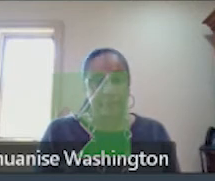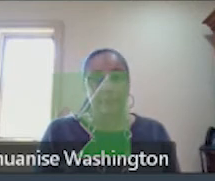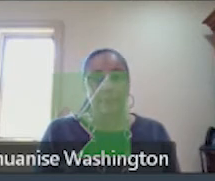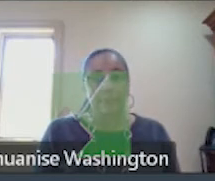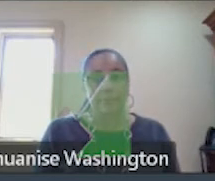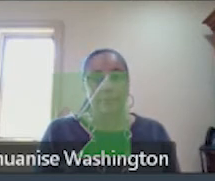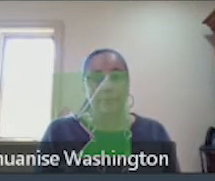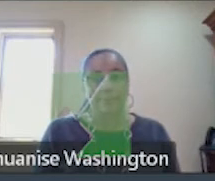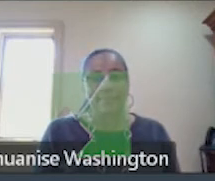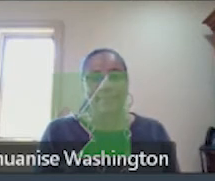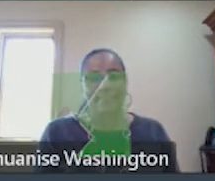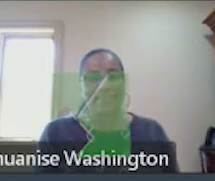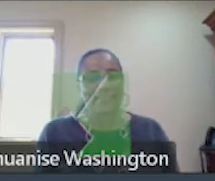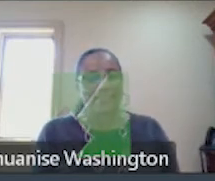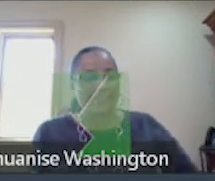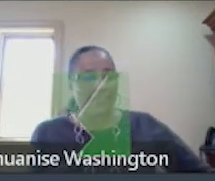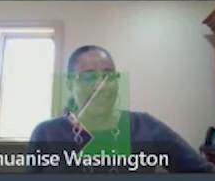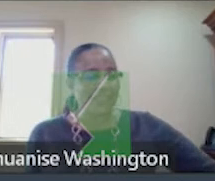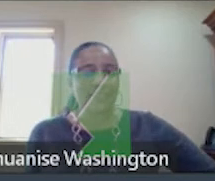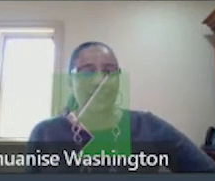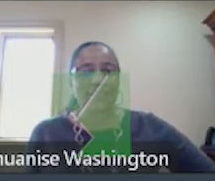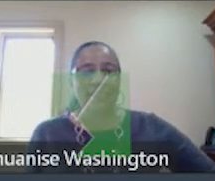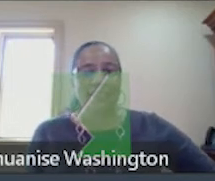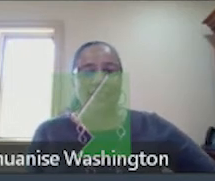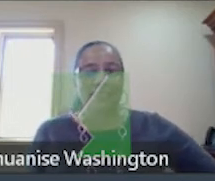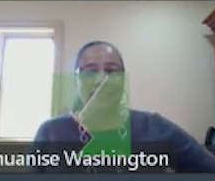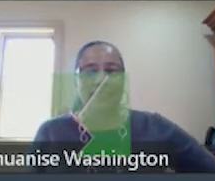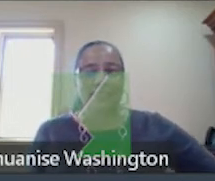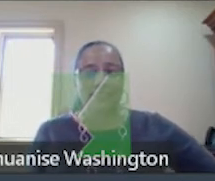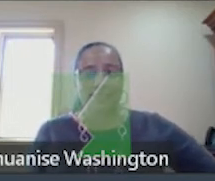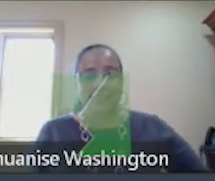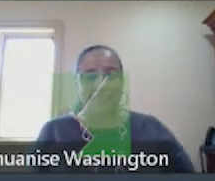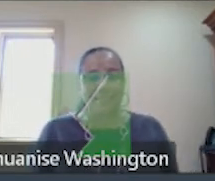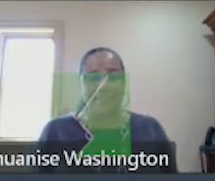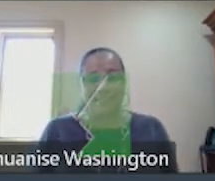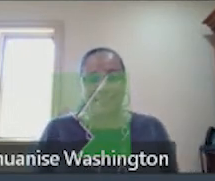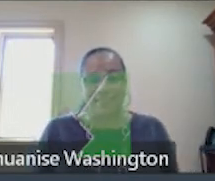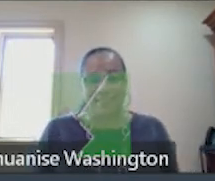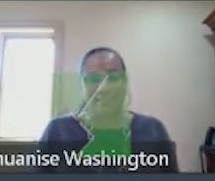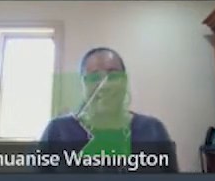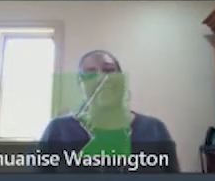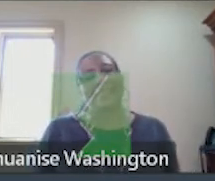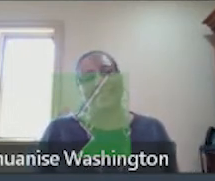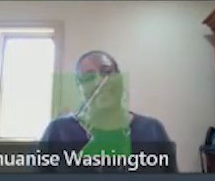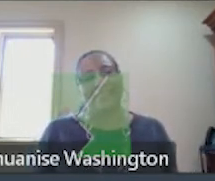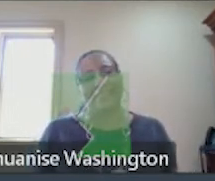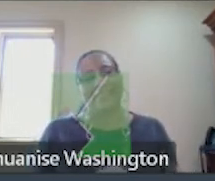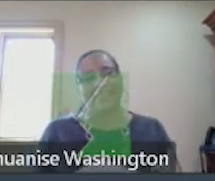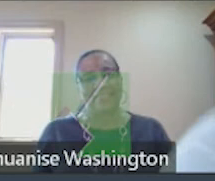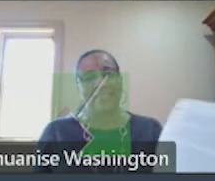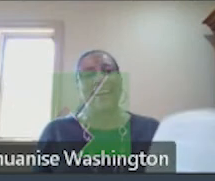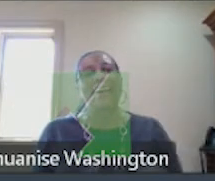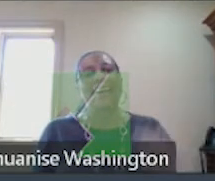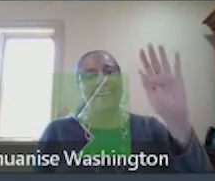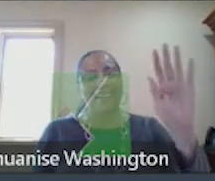on the 34th. Excuse me? Great job on your 34th meeting. Oh, so far. You